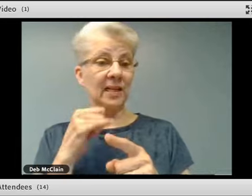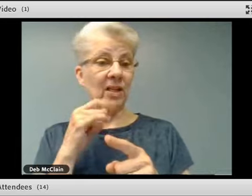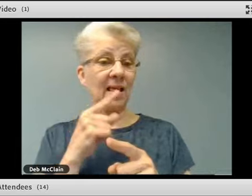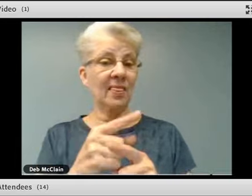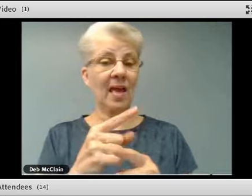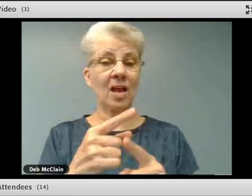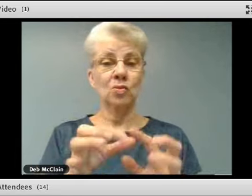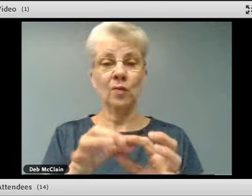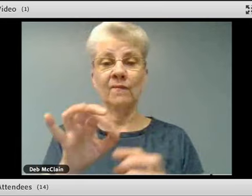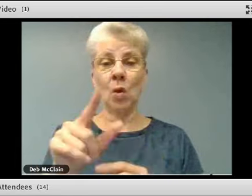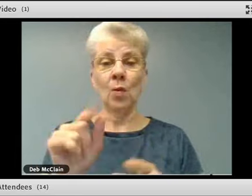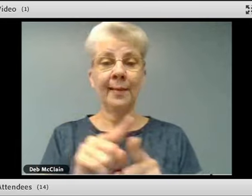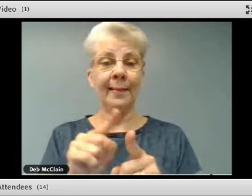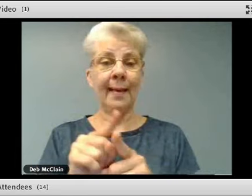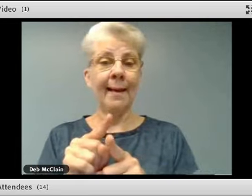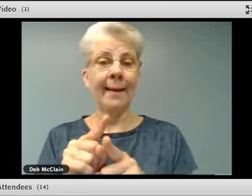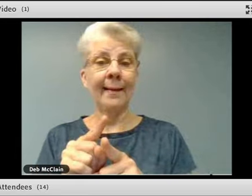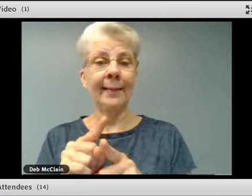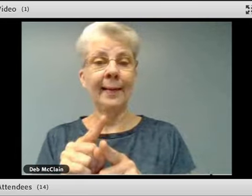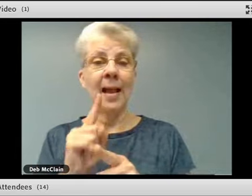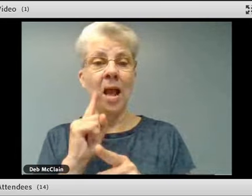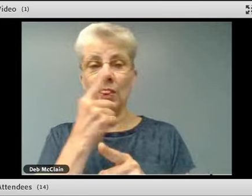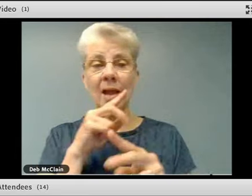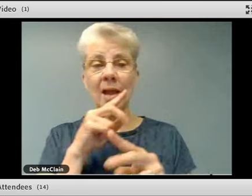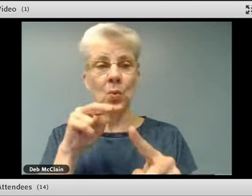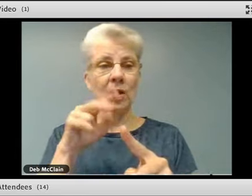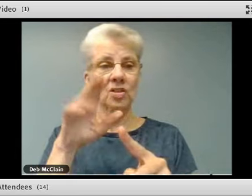like Their Eyes Were Watching God by